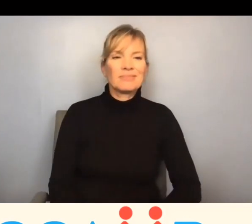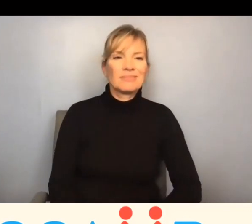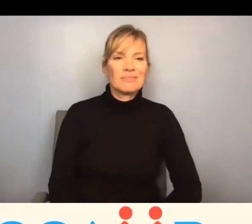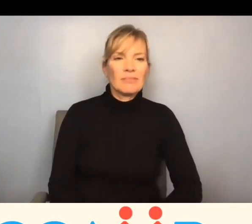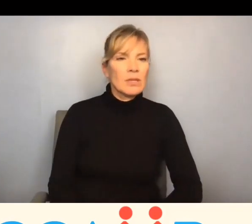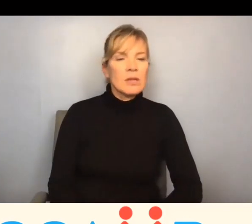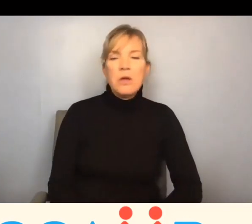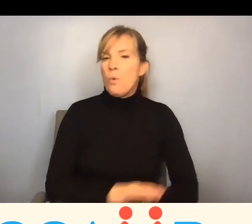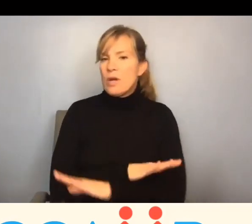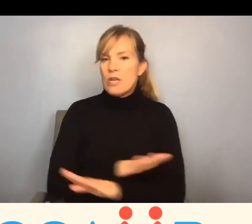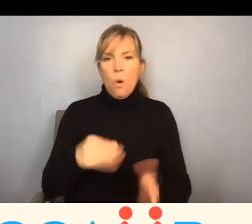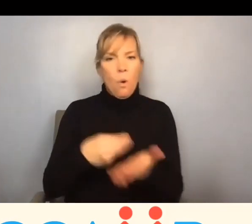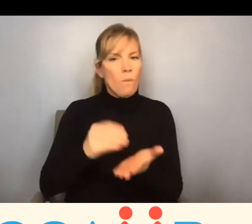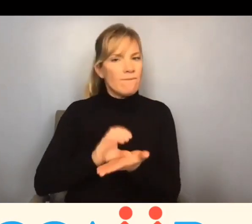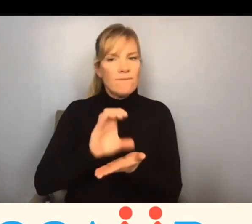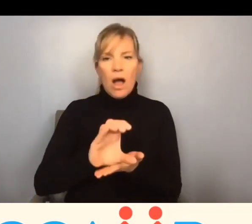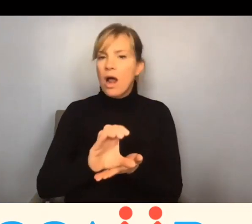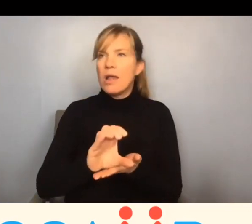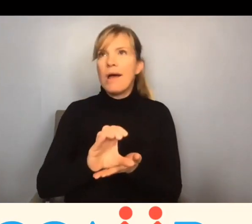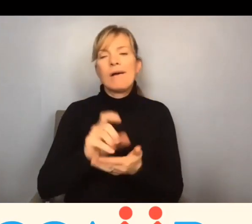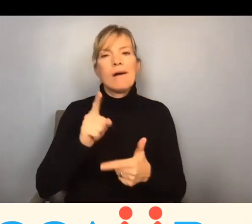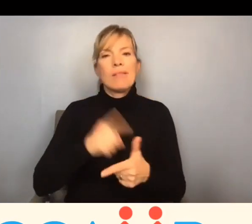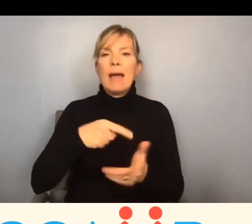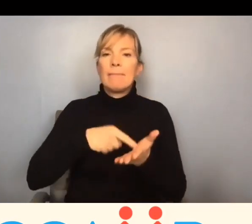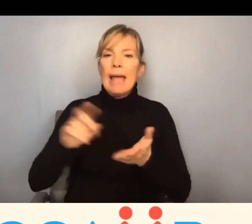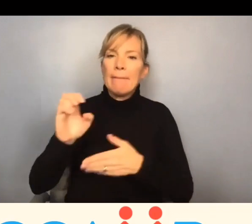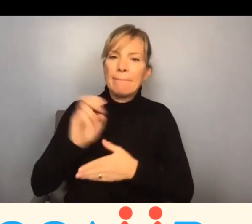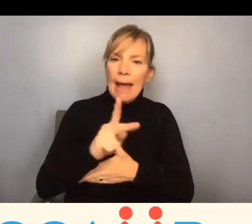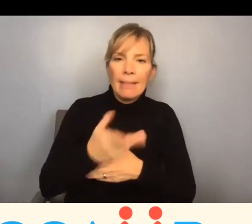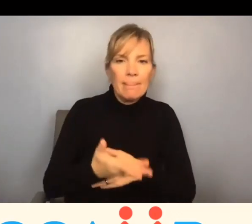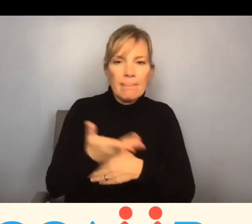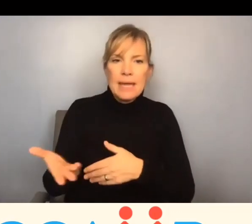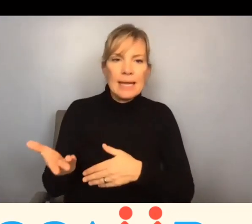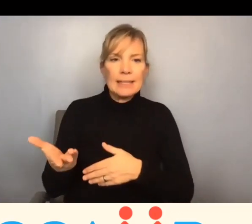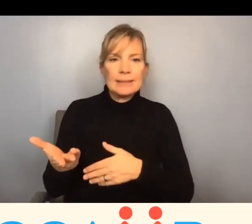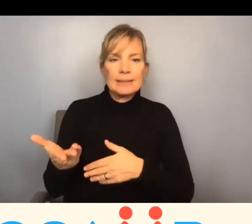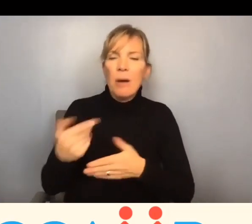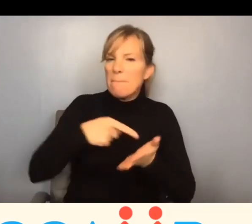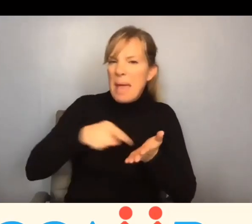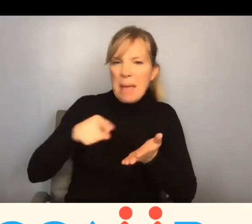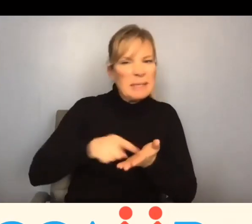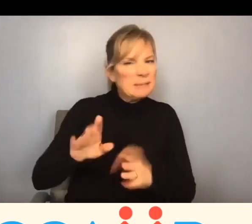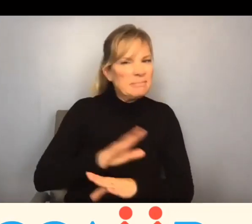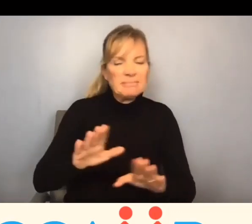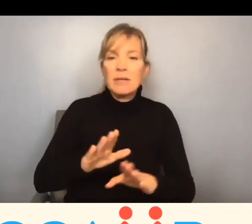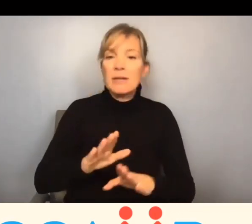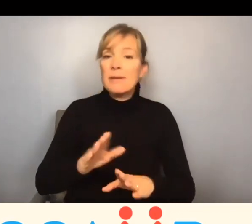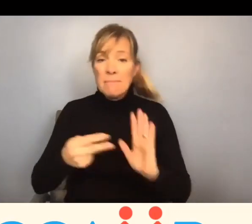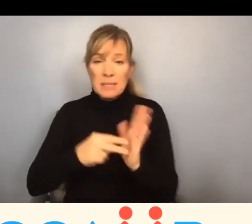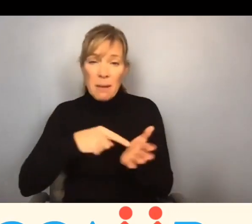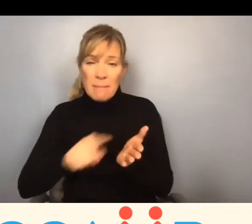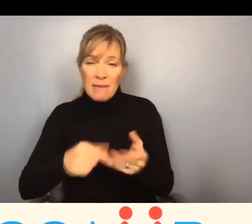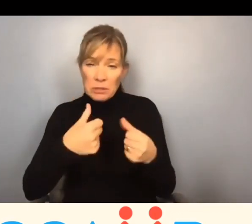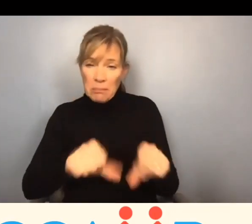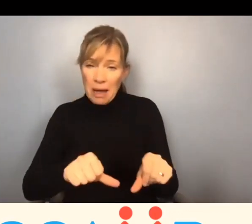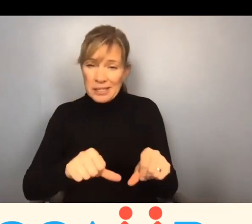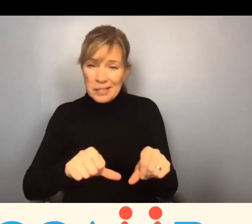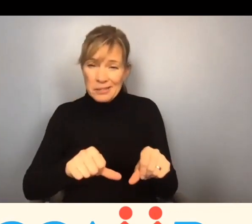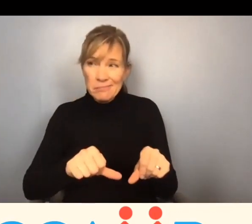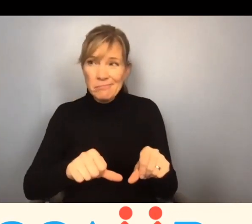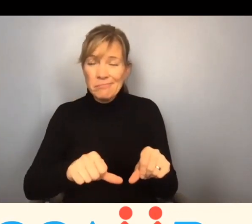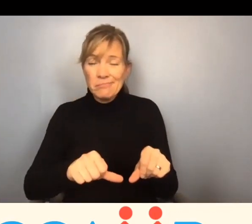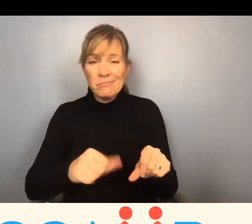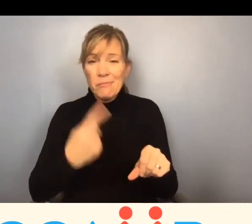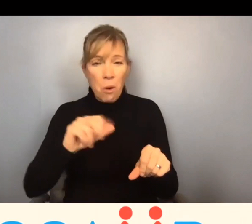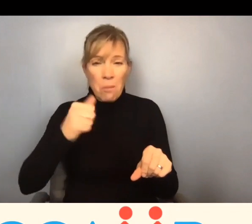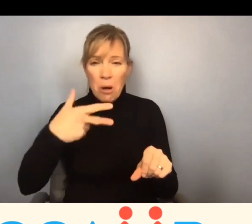We don't fund things like reimbursable items or payments. So we wouldn't pay for a deposit on